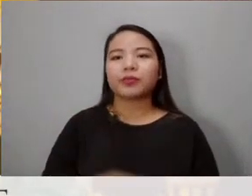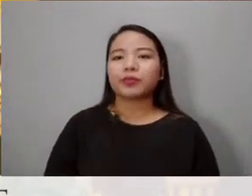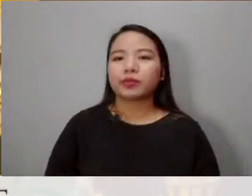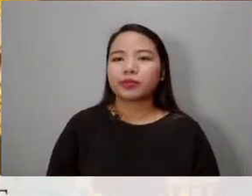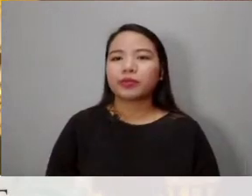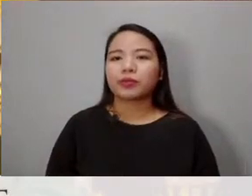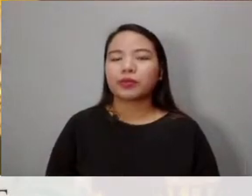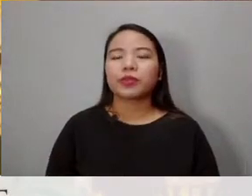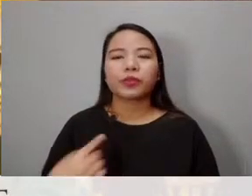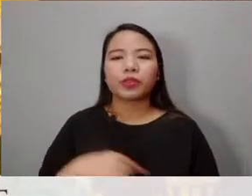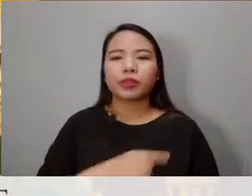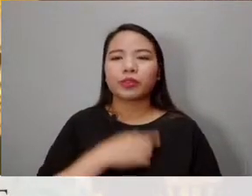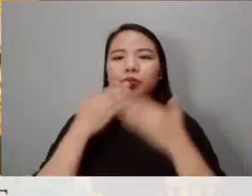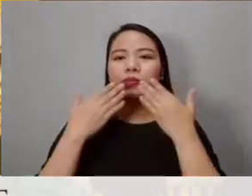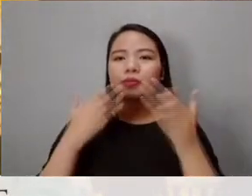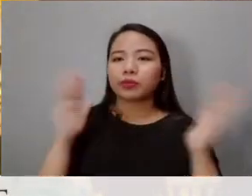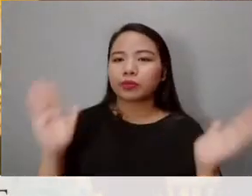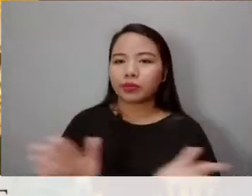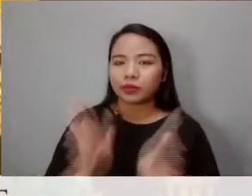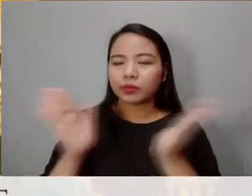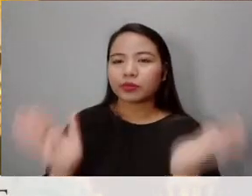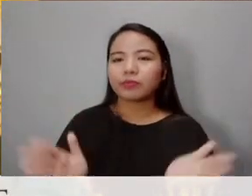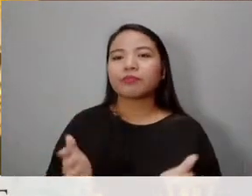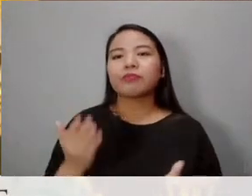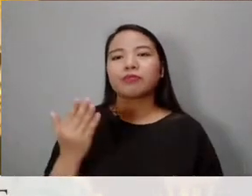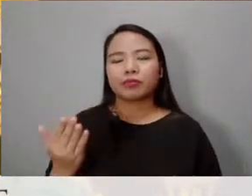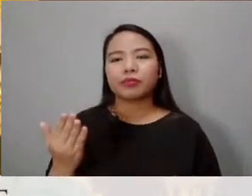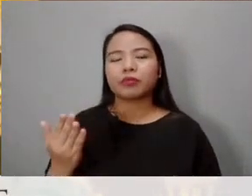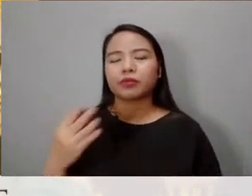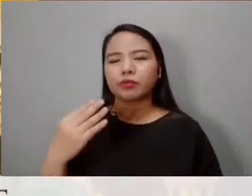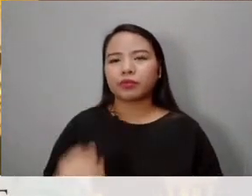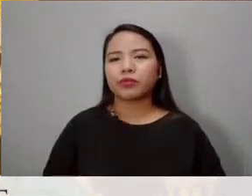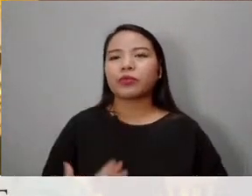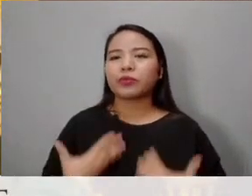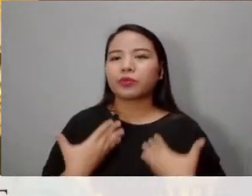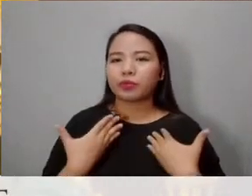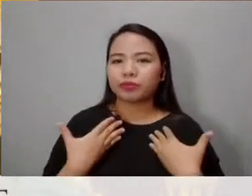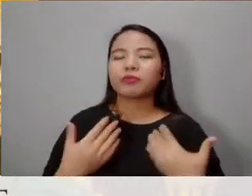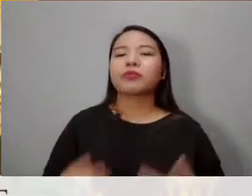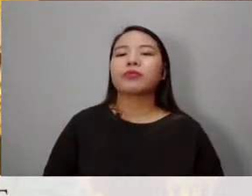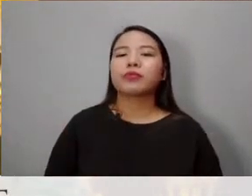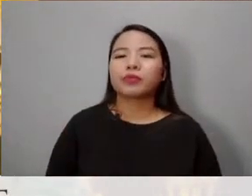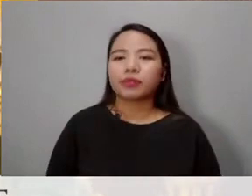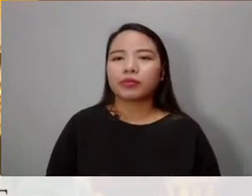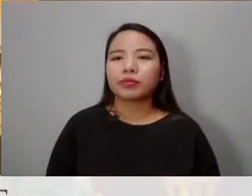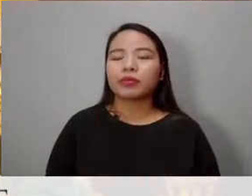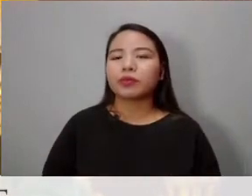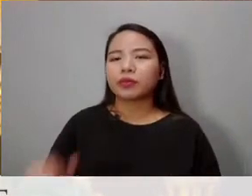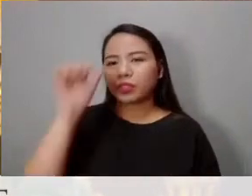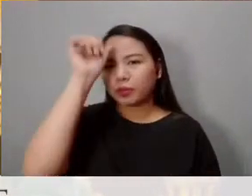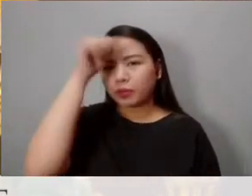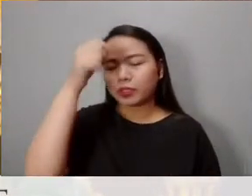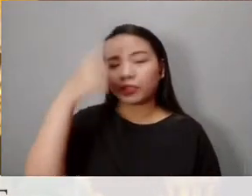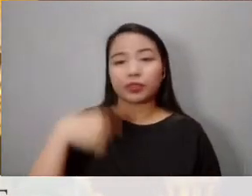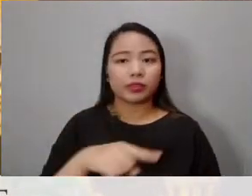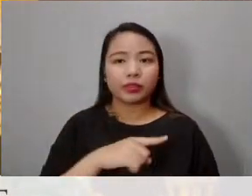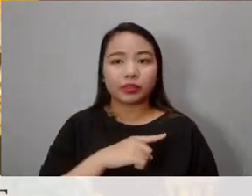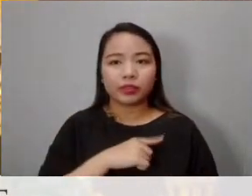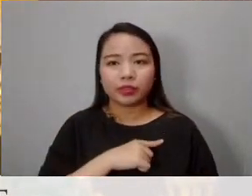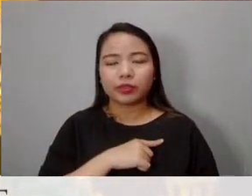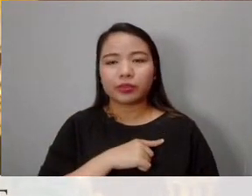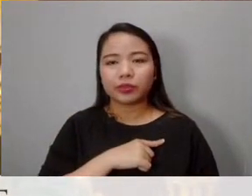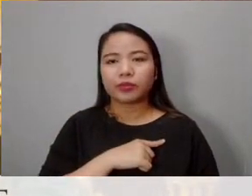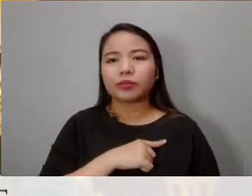your encouraging words and inspiring homily, reminding all of us the gifts of the